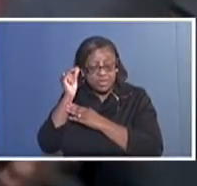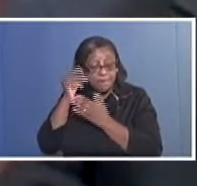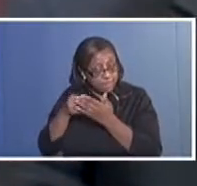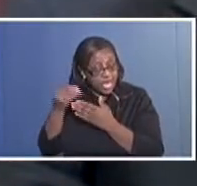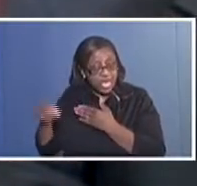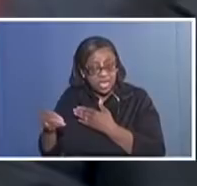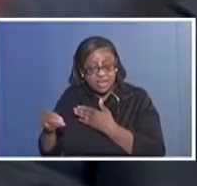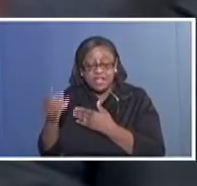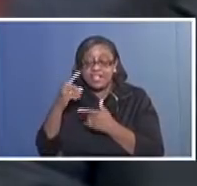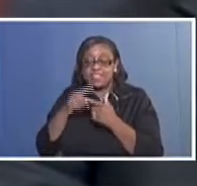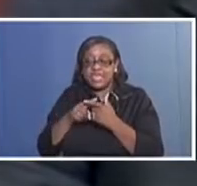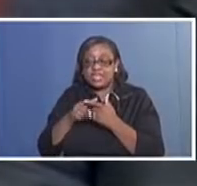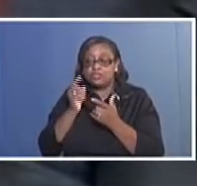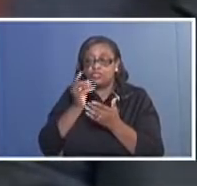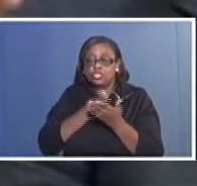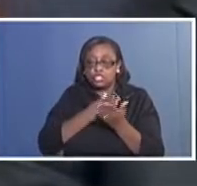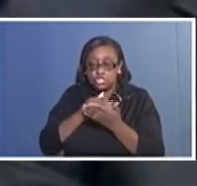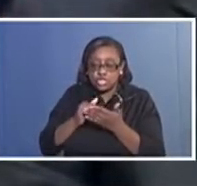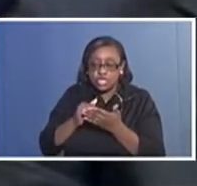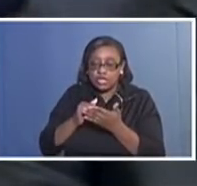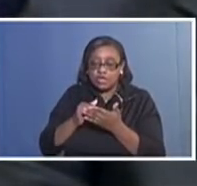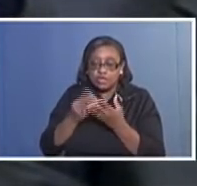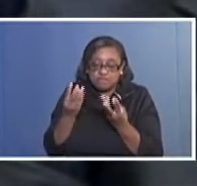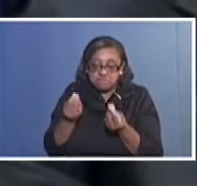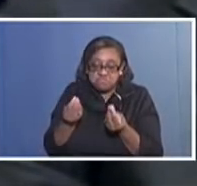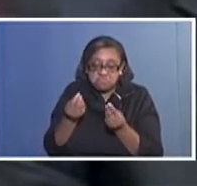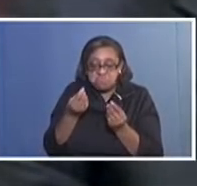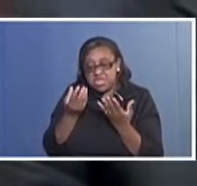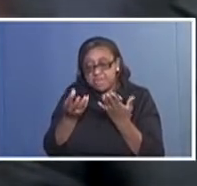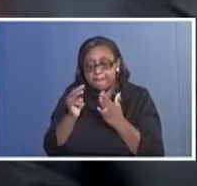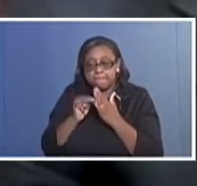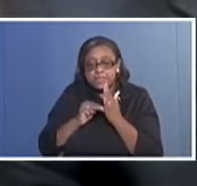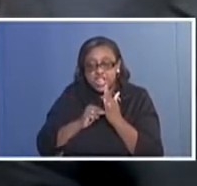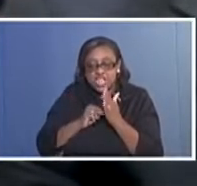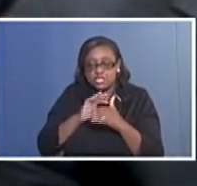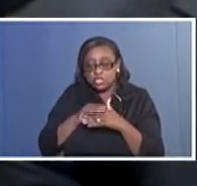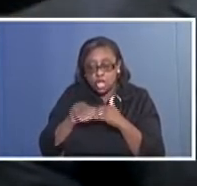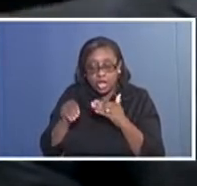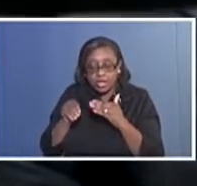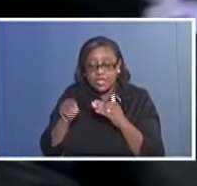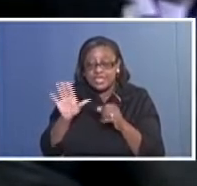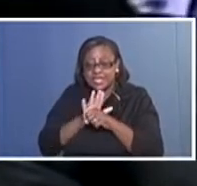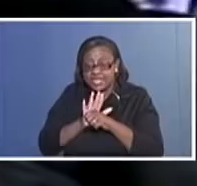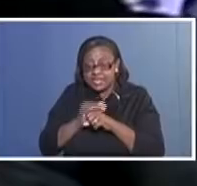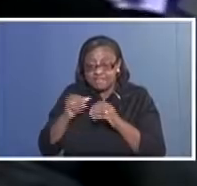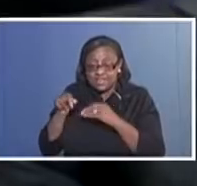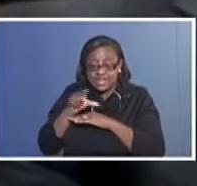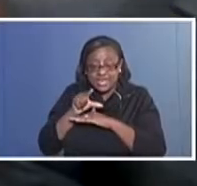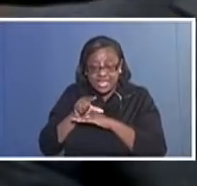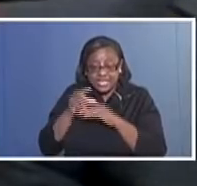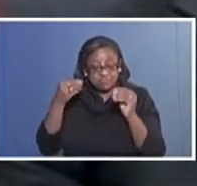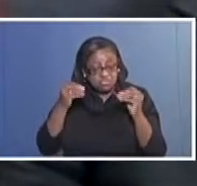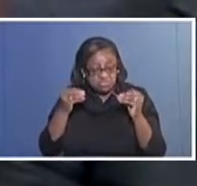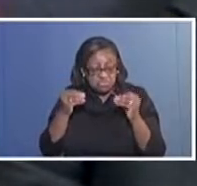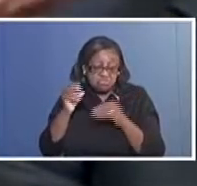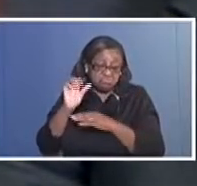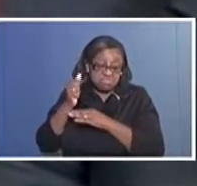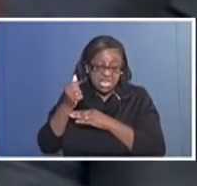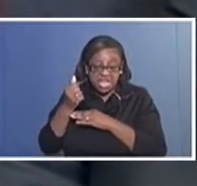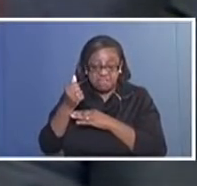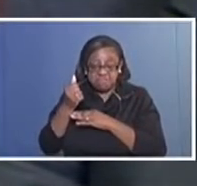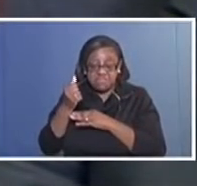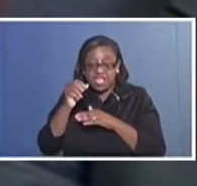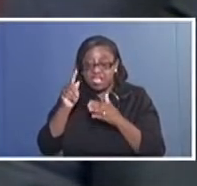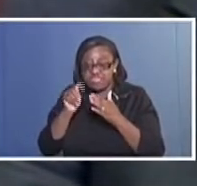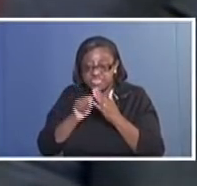government a few million and it was enough land for land to be sold by like 10,000, we said,